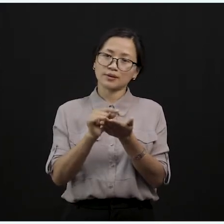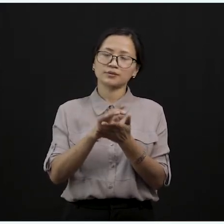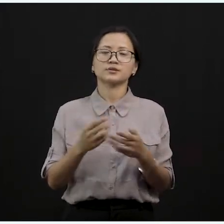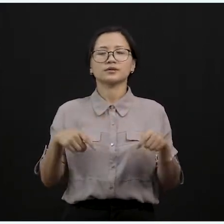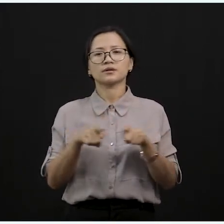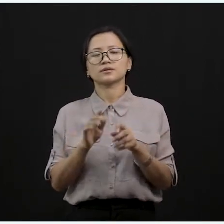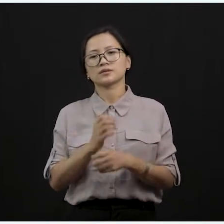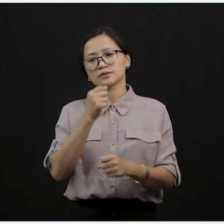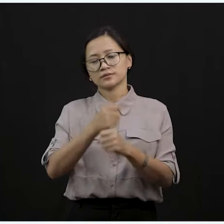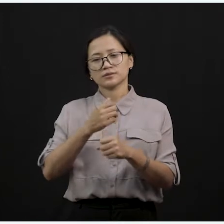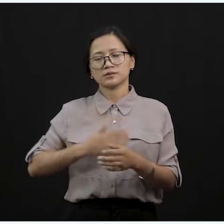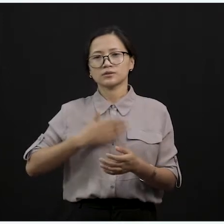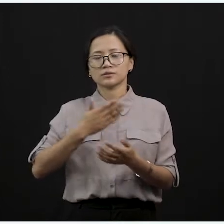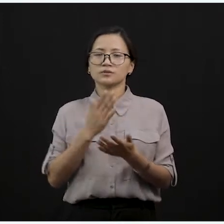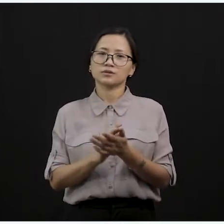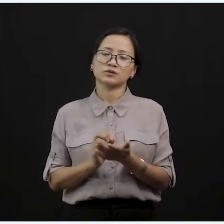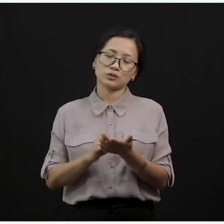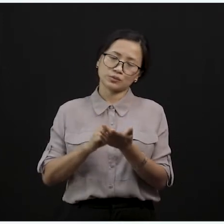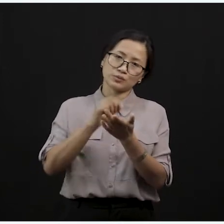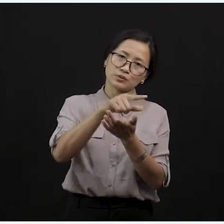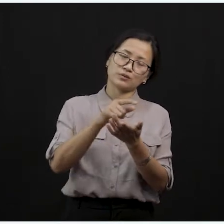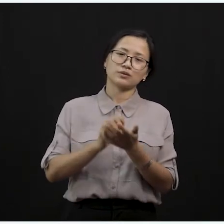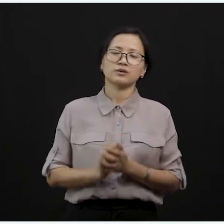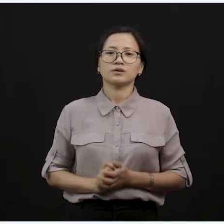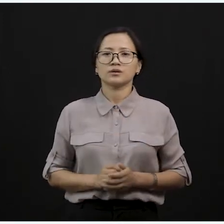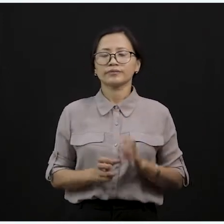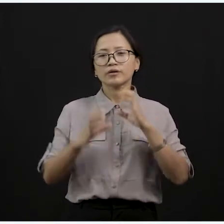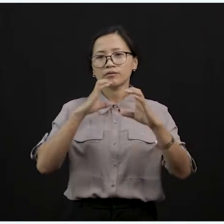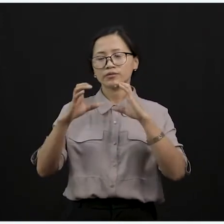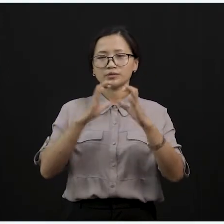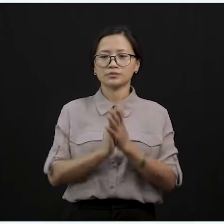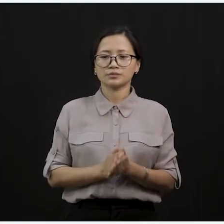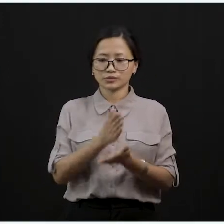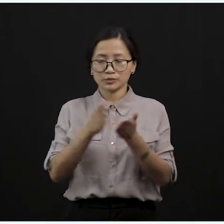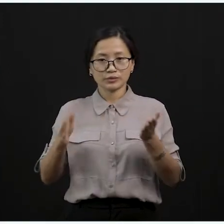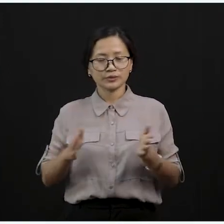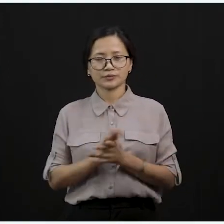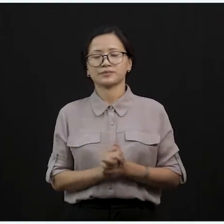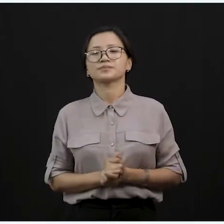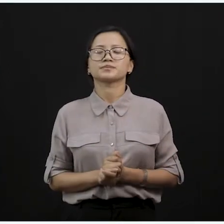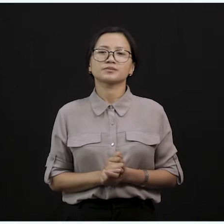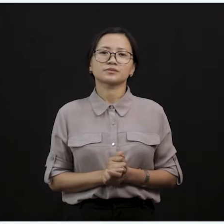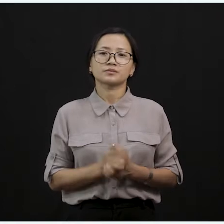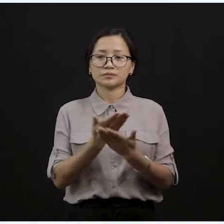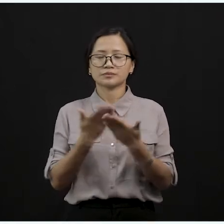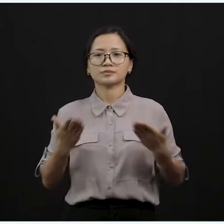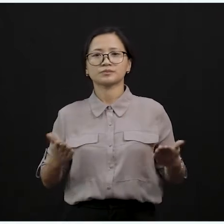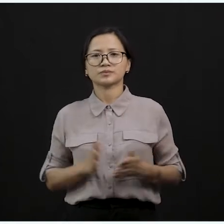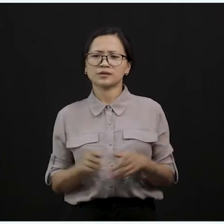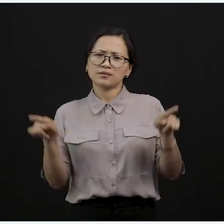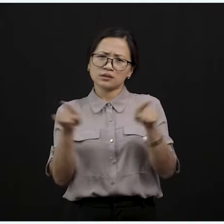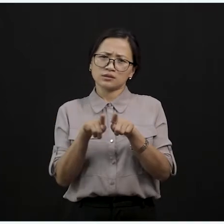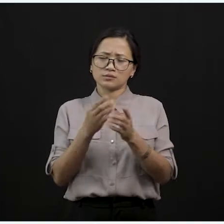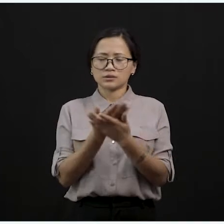So he just checked, okay? He checked this the conversation between the ant and the grasshopper. And the